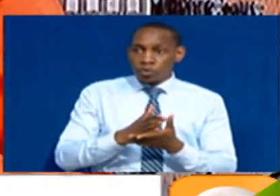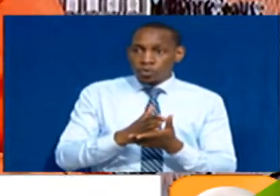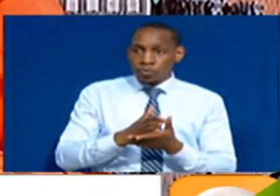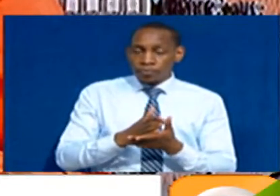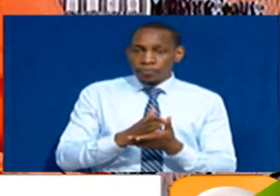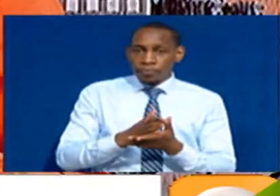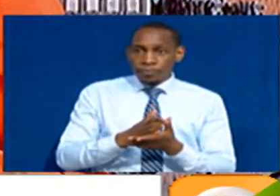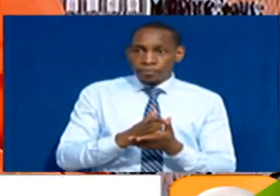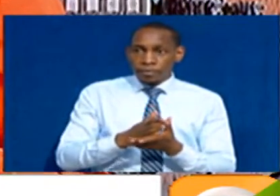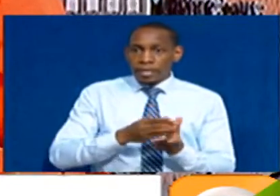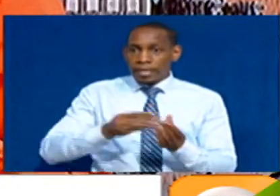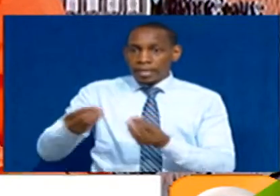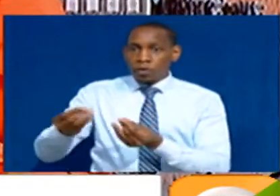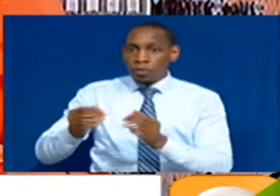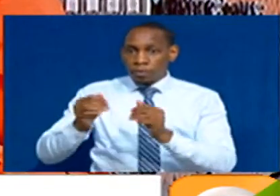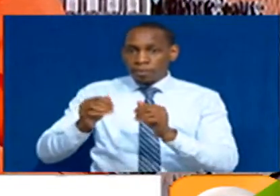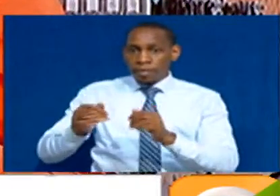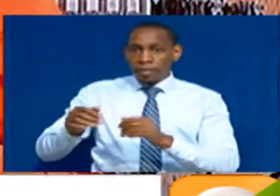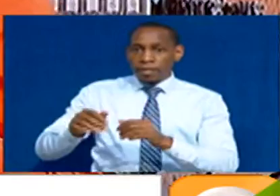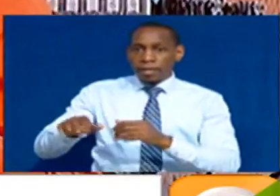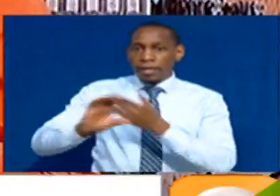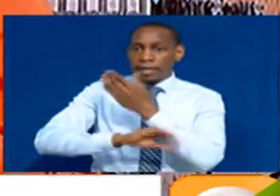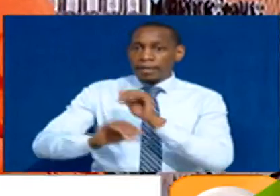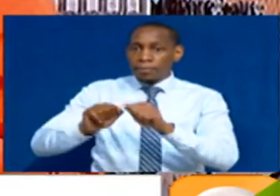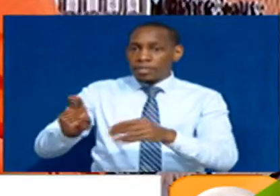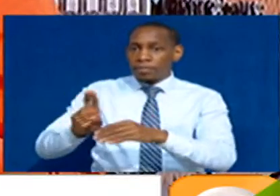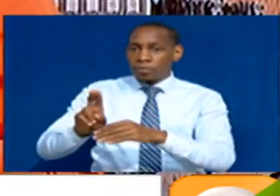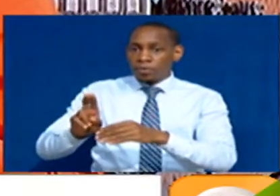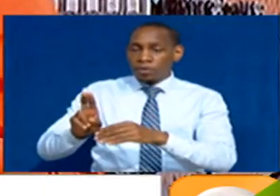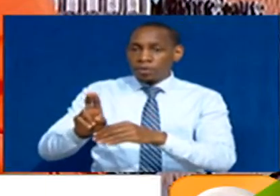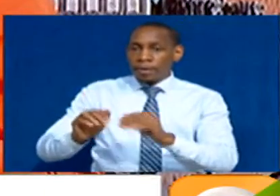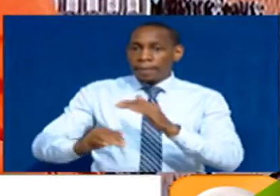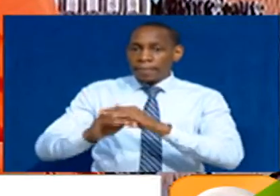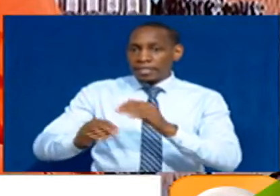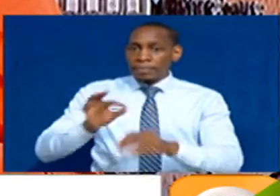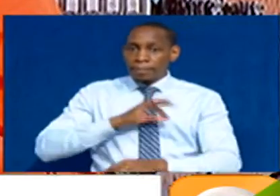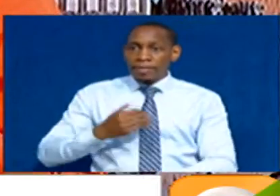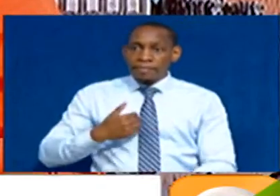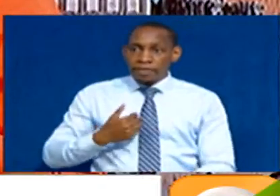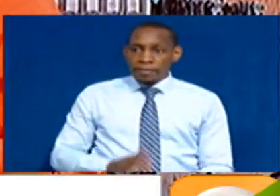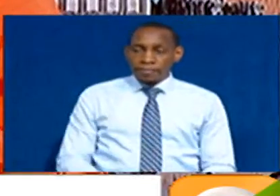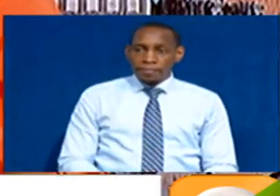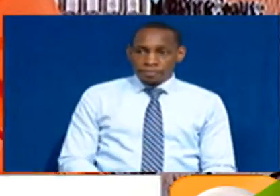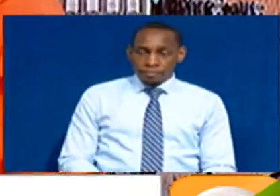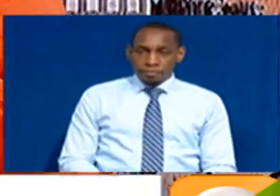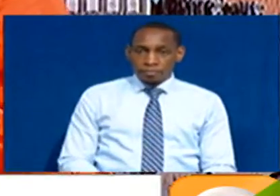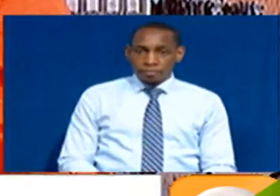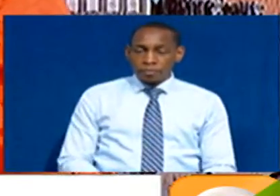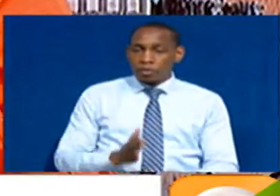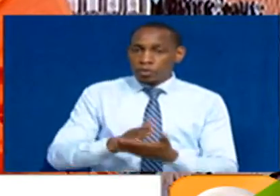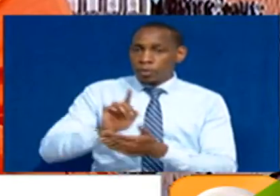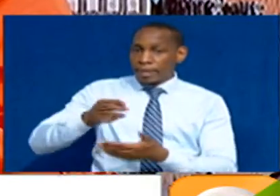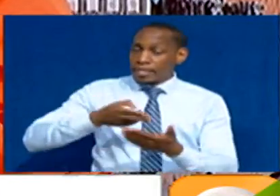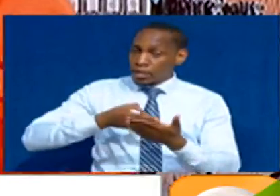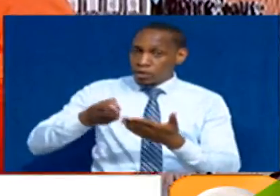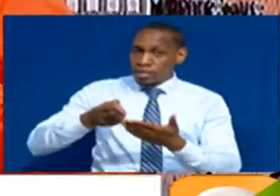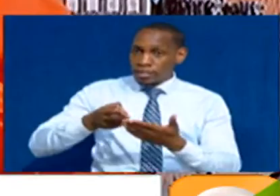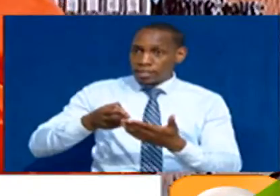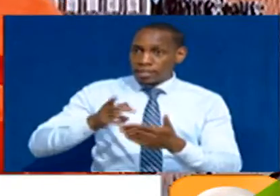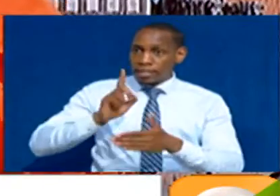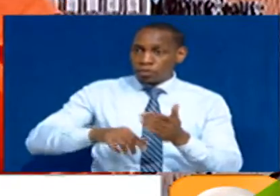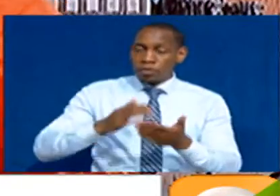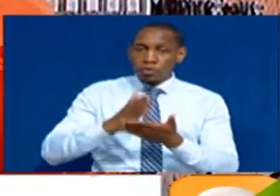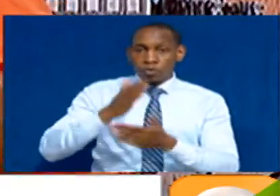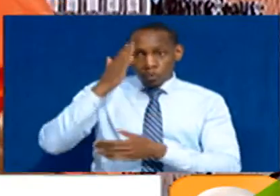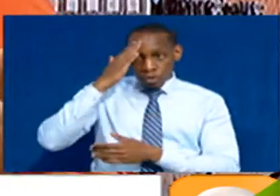to maximize on my returns. And one of the things that we have to ensure that we are honest about is that,